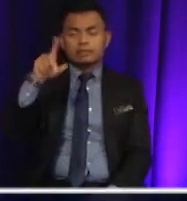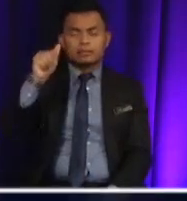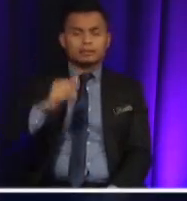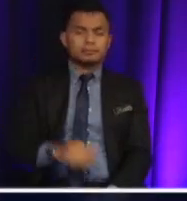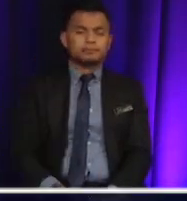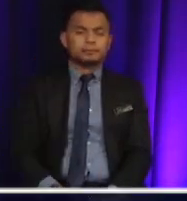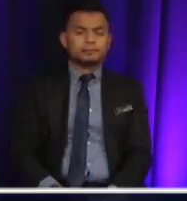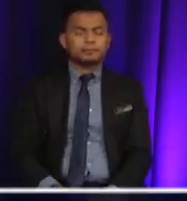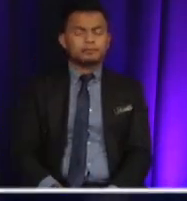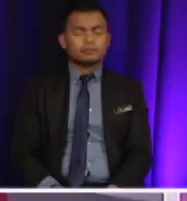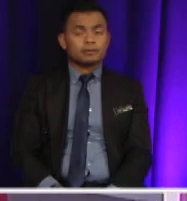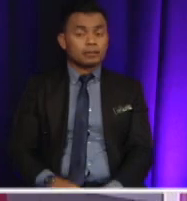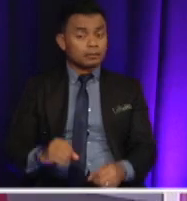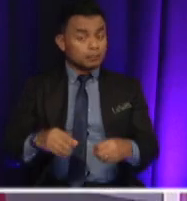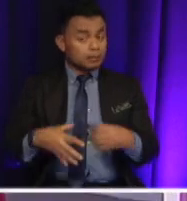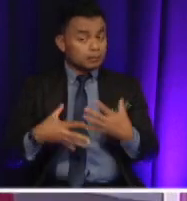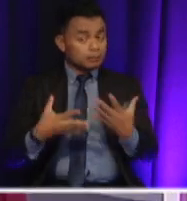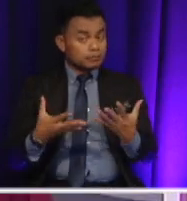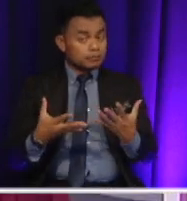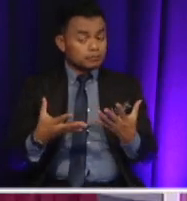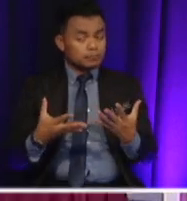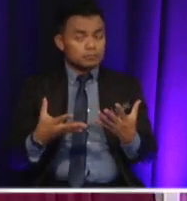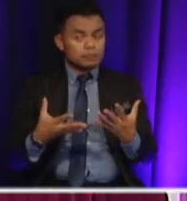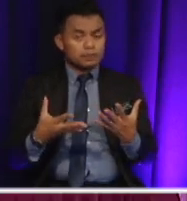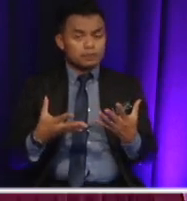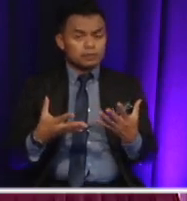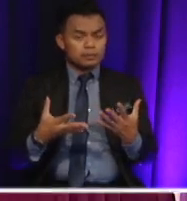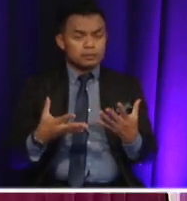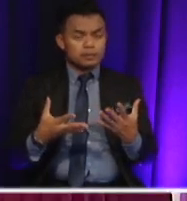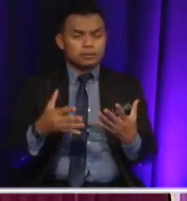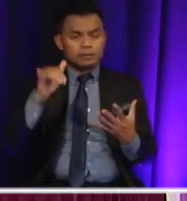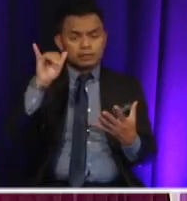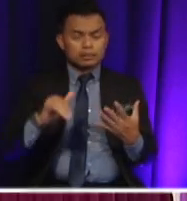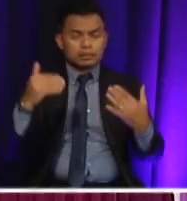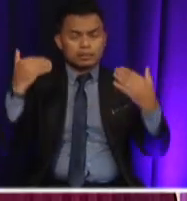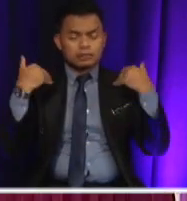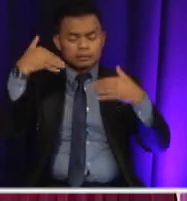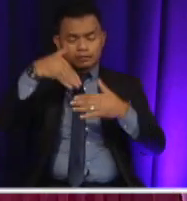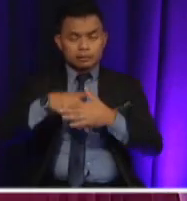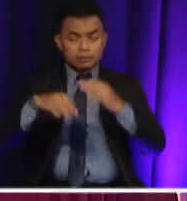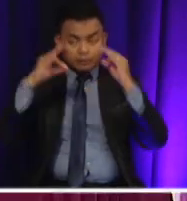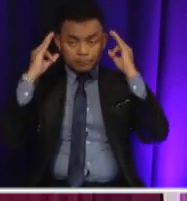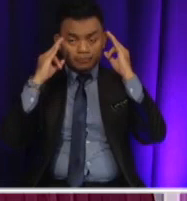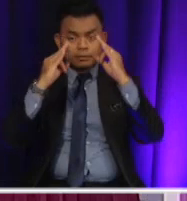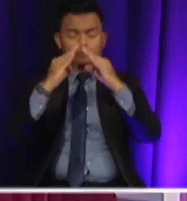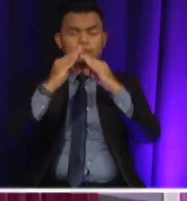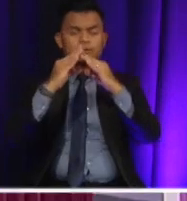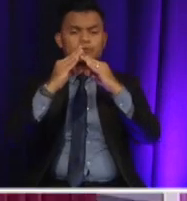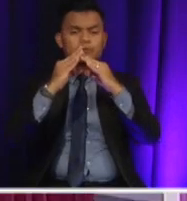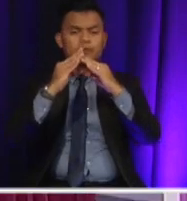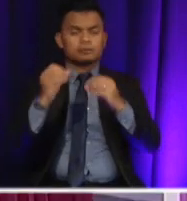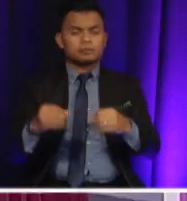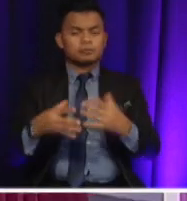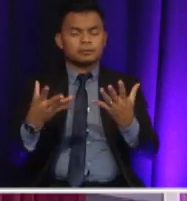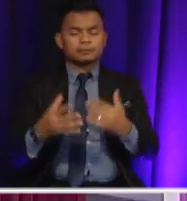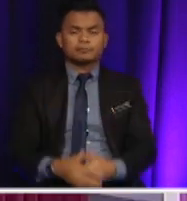tell me how many things are there that are mentioned in stanza 1? How many? If you can read it out,